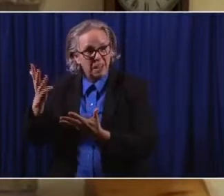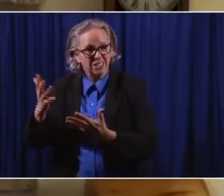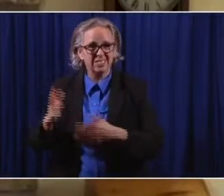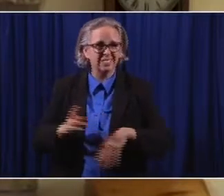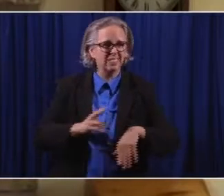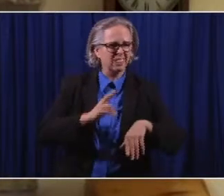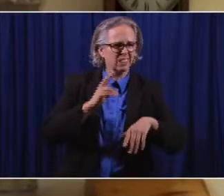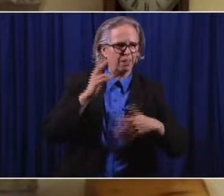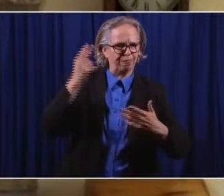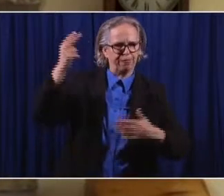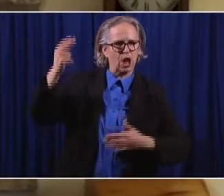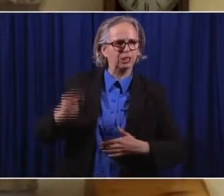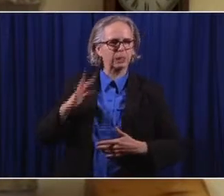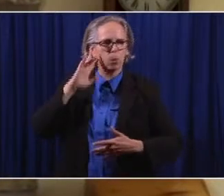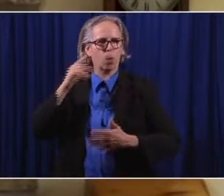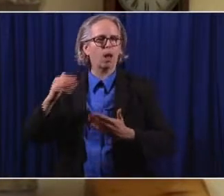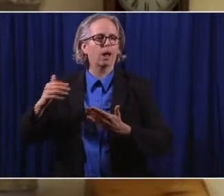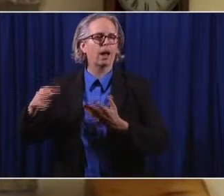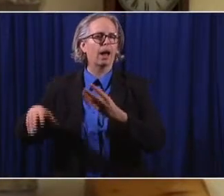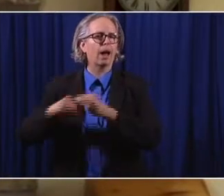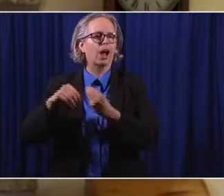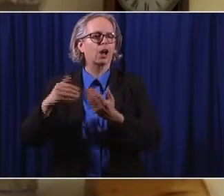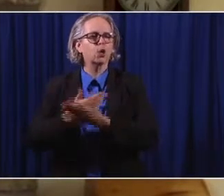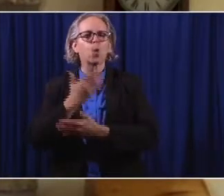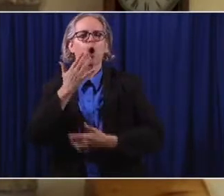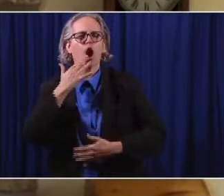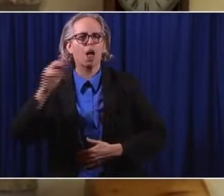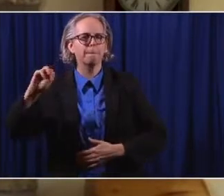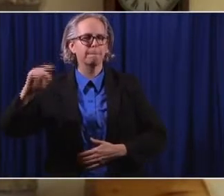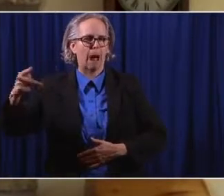Thursday, which is the